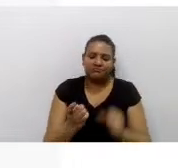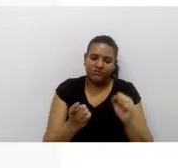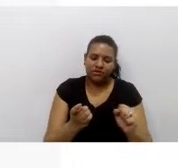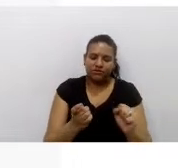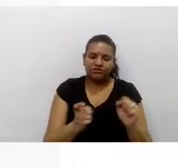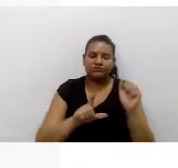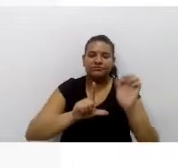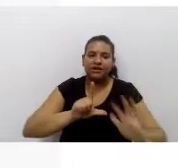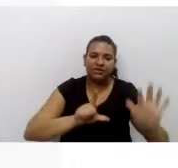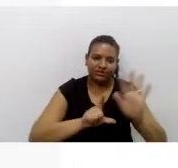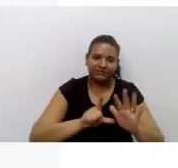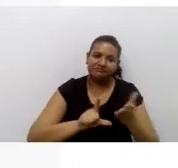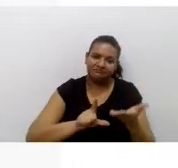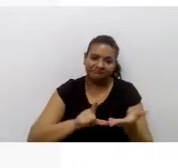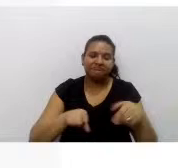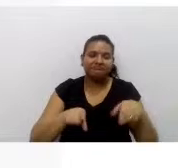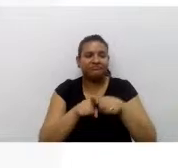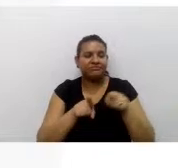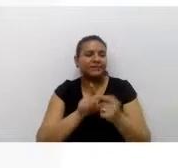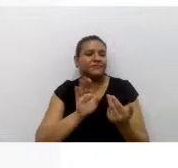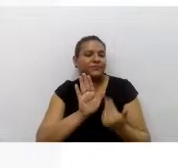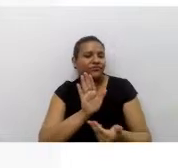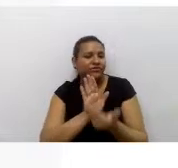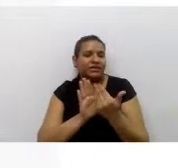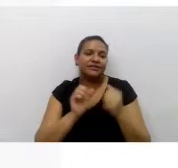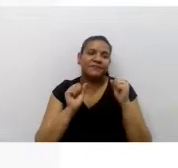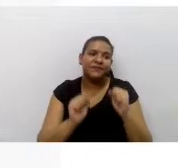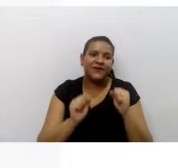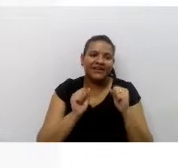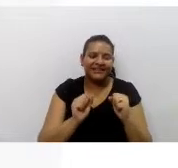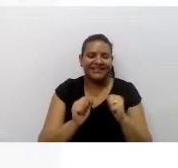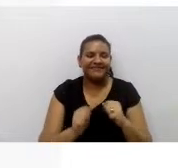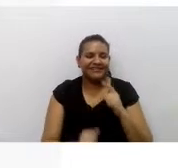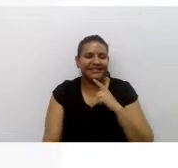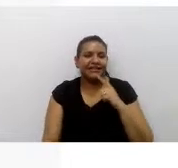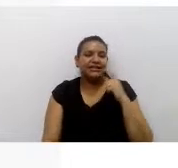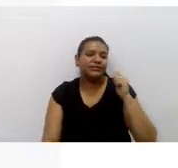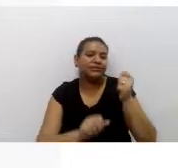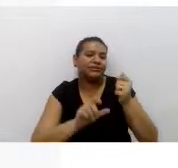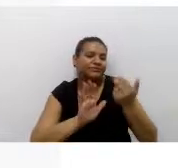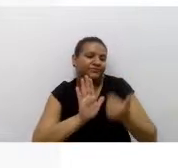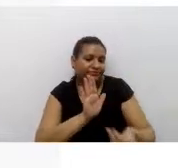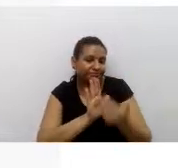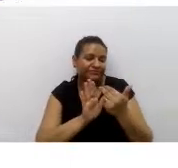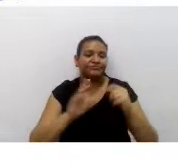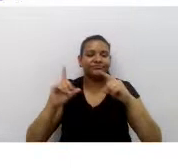words. Pin photos and other images to the board or hand them out, if that's possible.